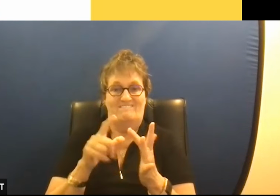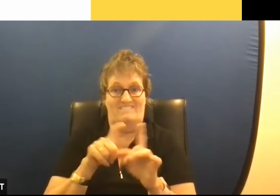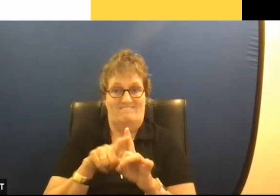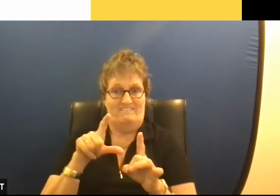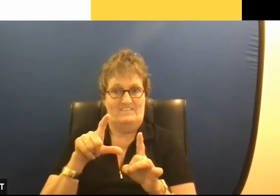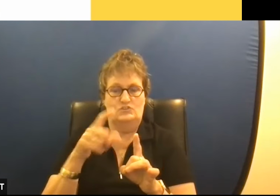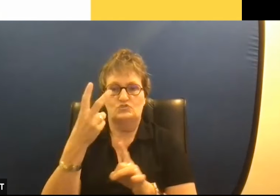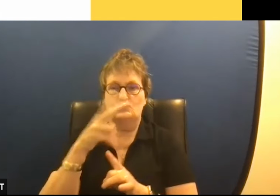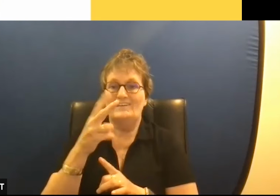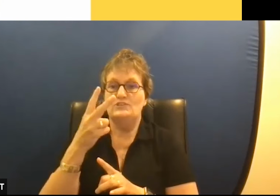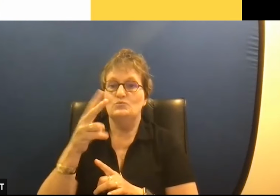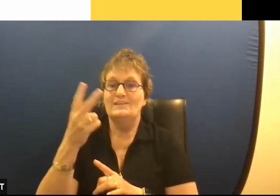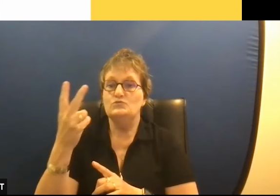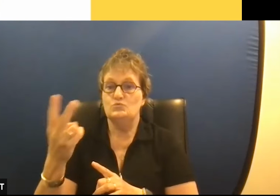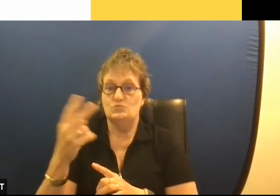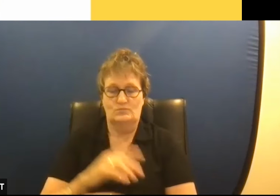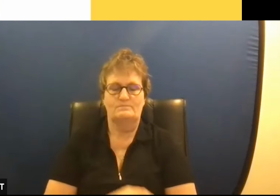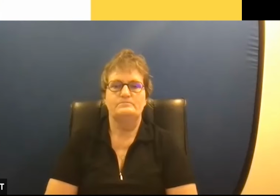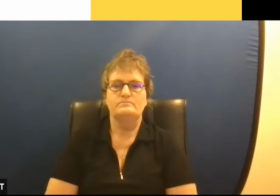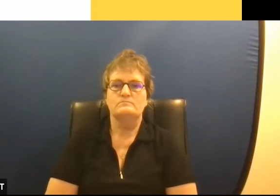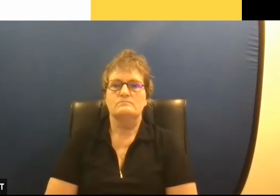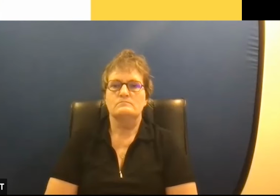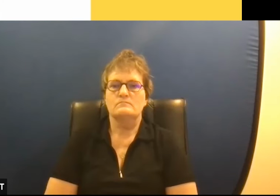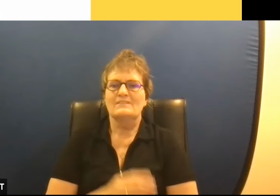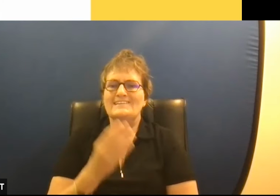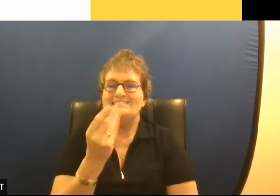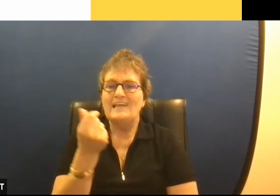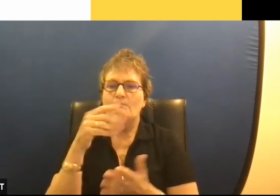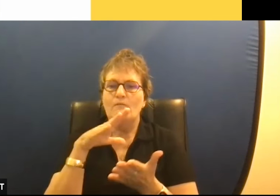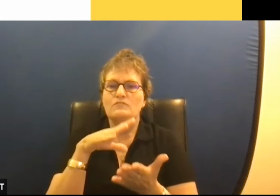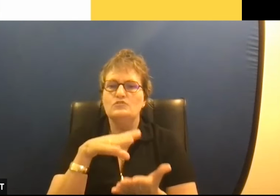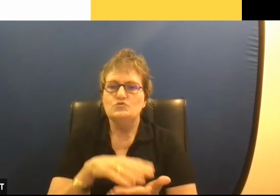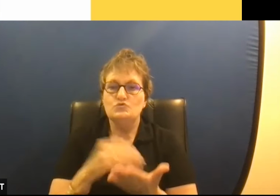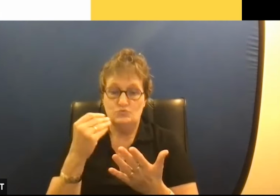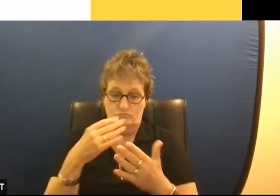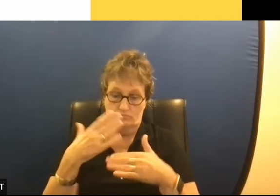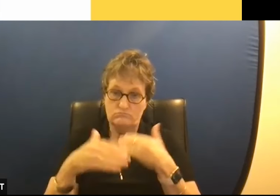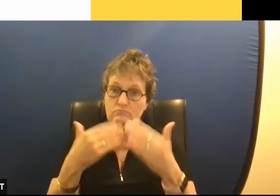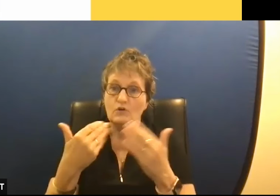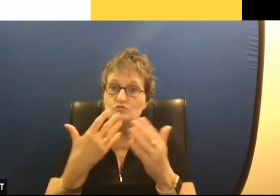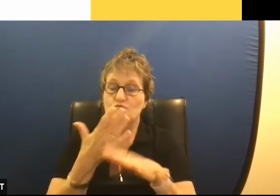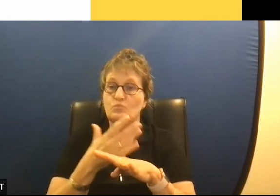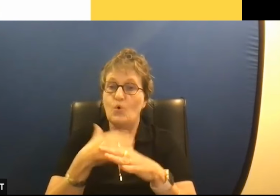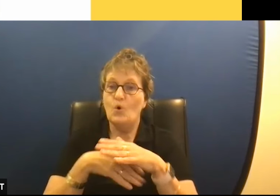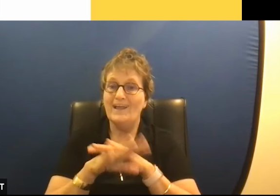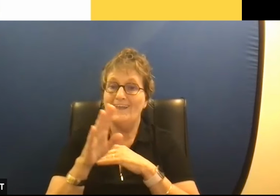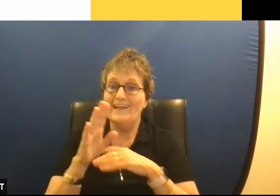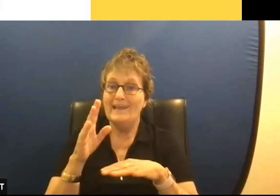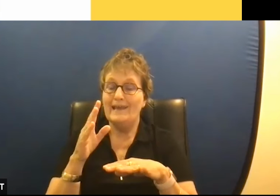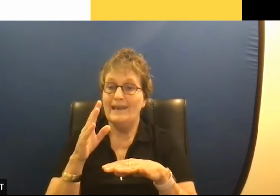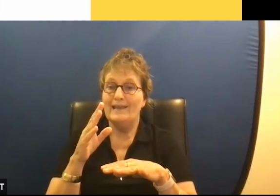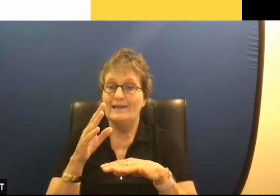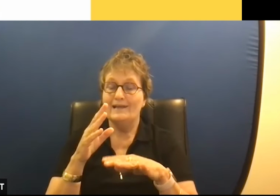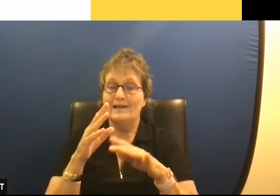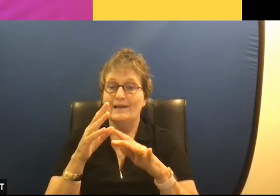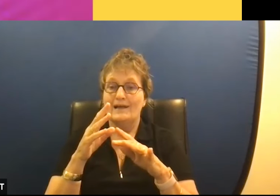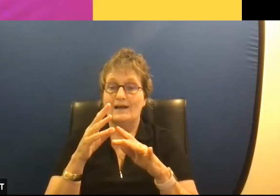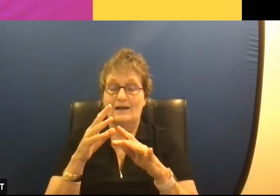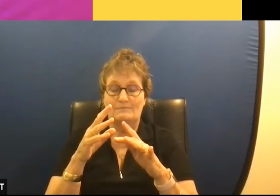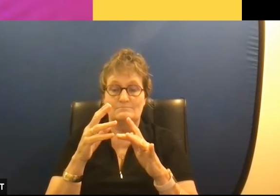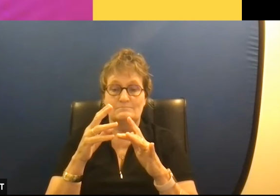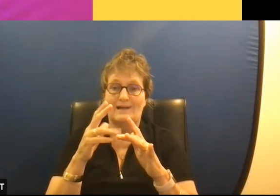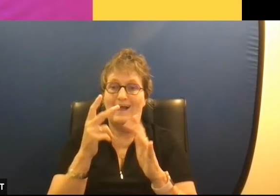2022. Some of these students have actually gone on to work in the industry as a result of having these projects on their CV, which was